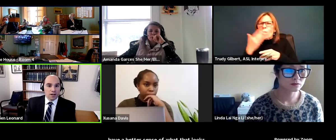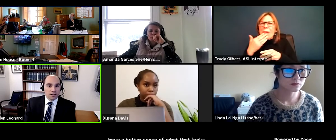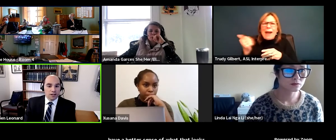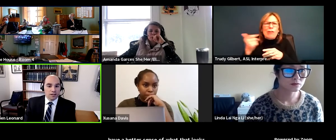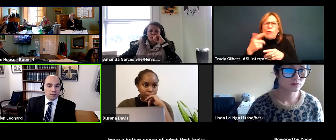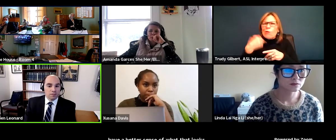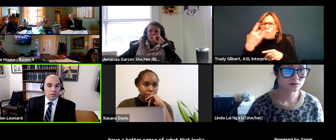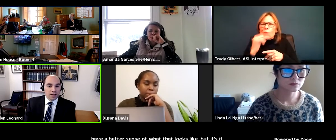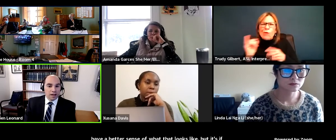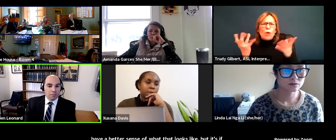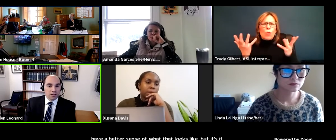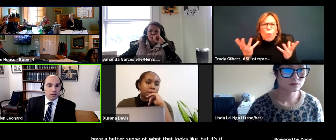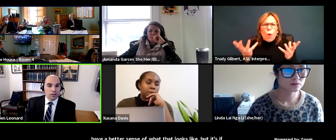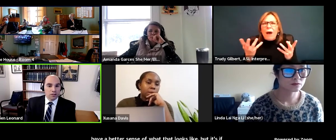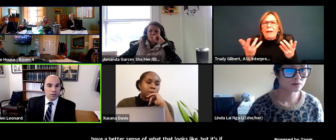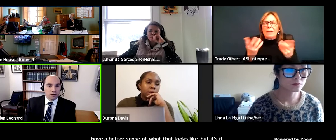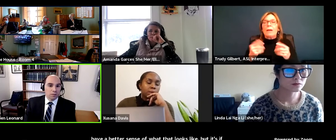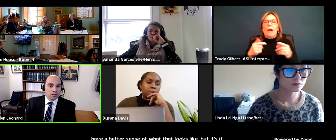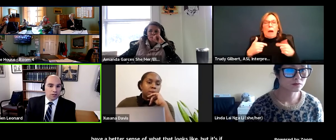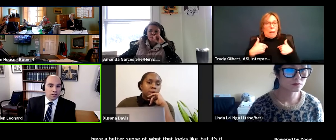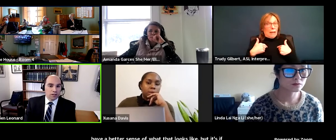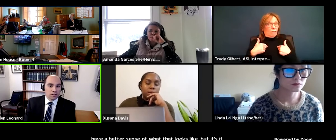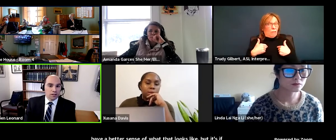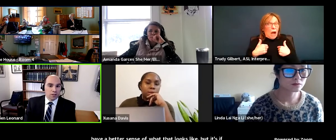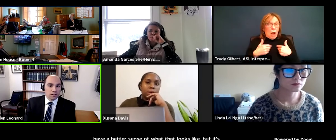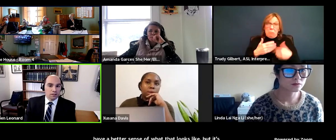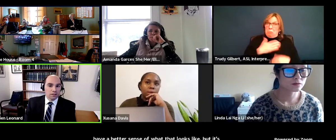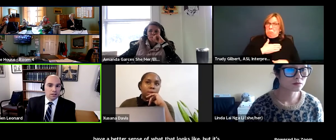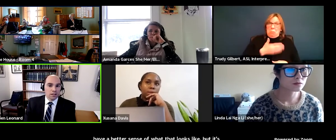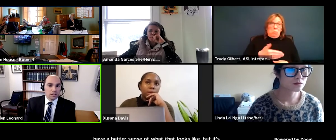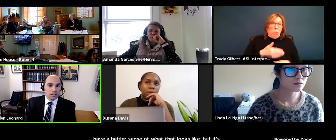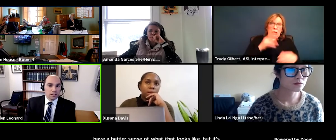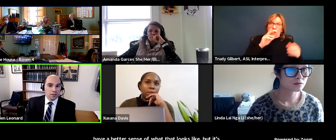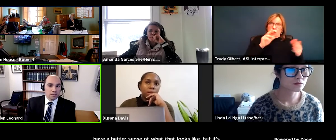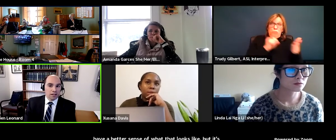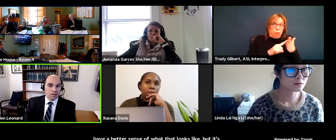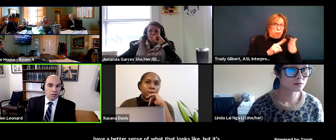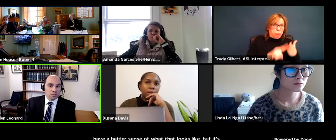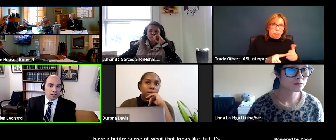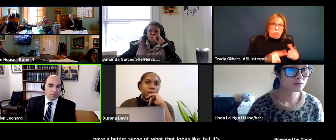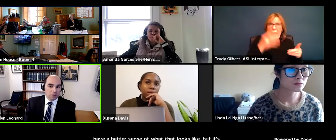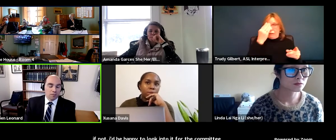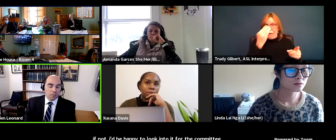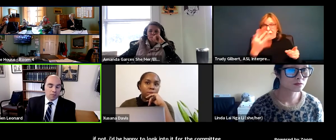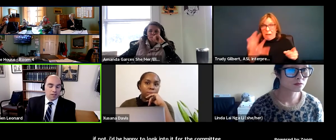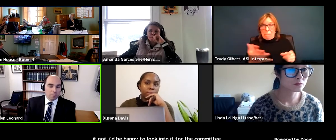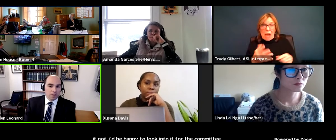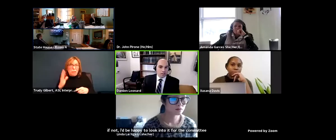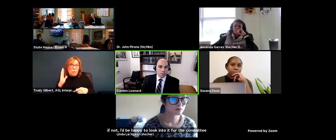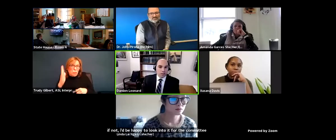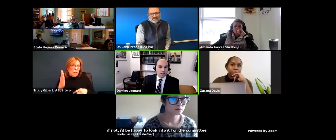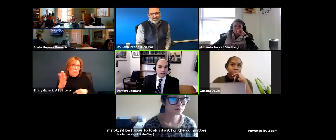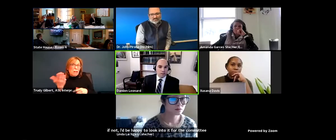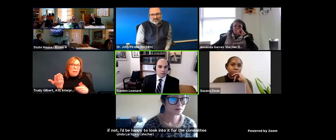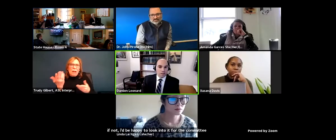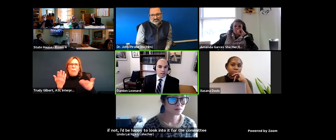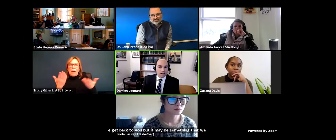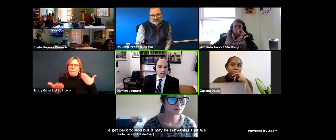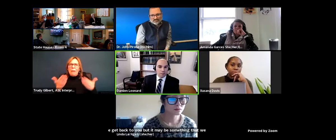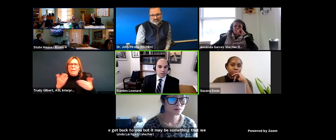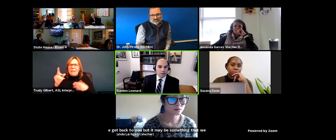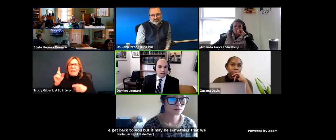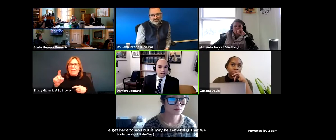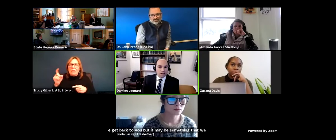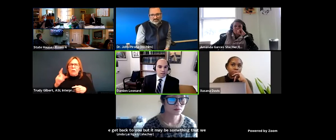it's, if not, I'd be happy to look into it for the committee and get back to you, but it may be something that we need to